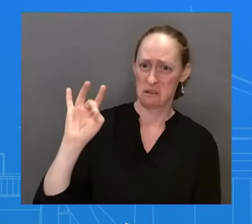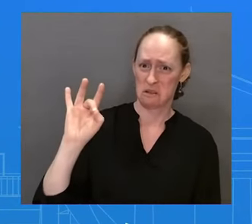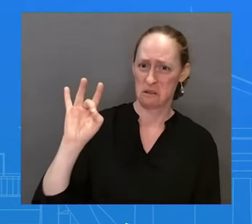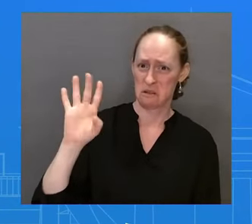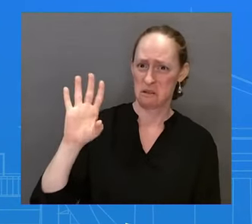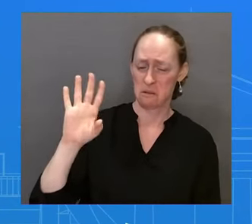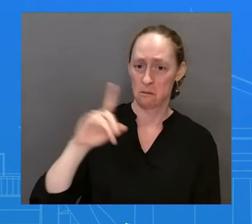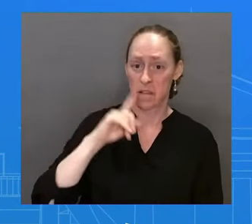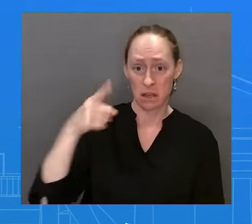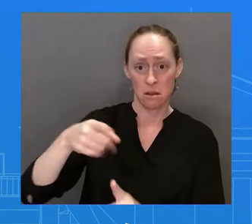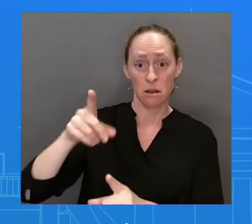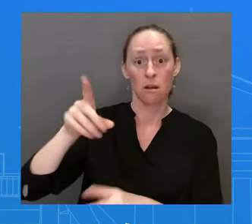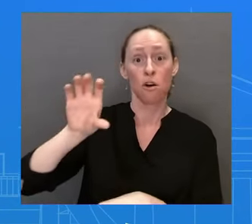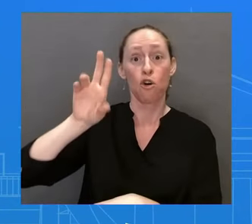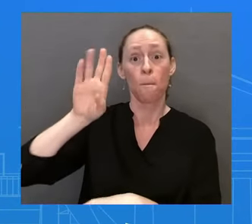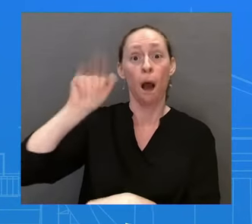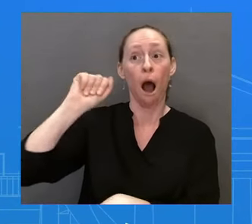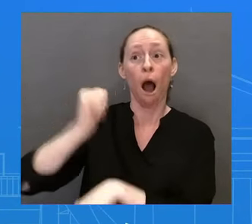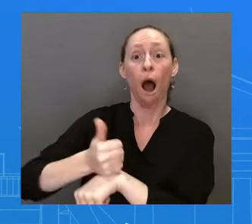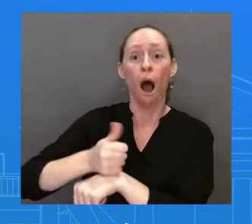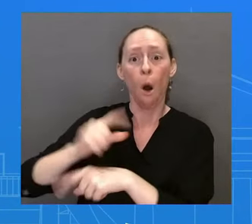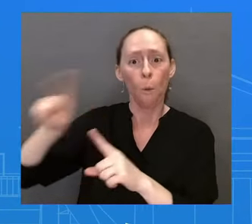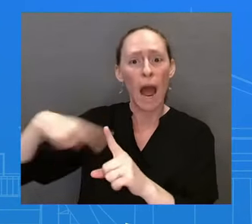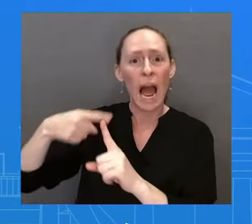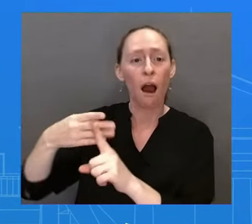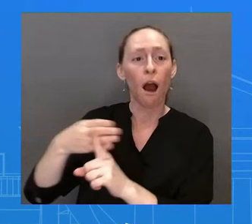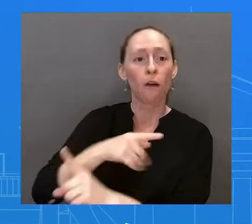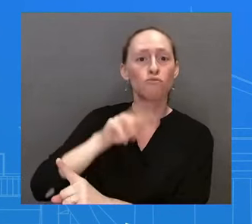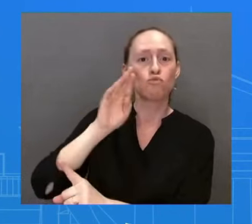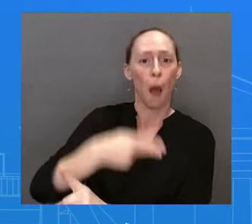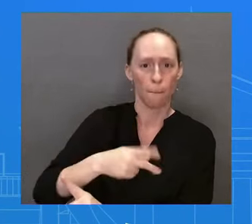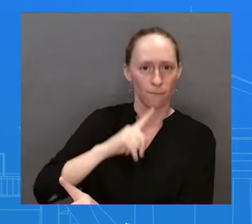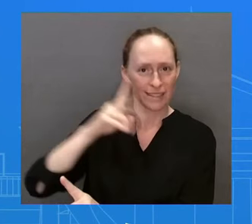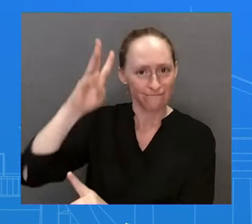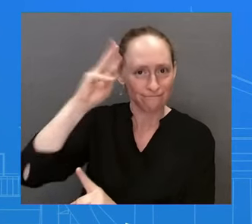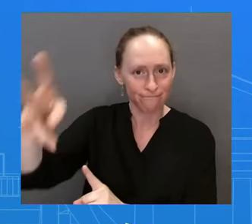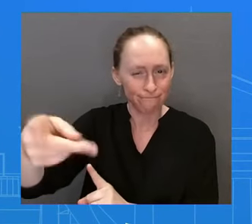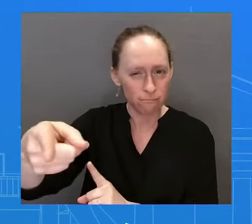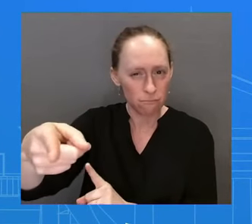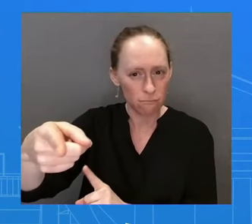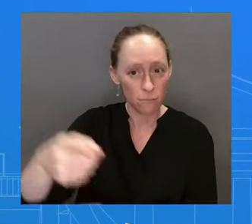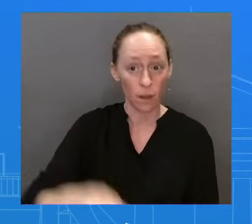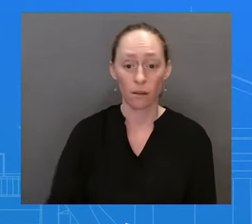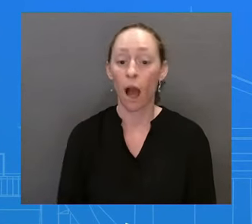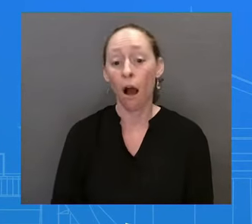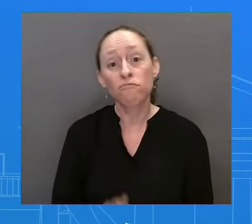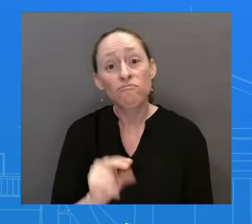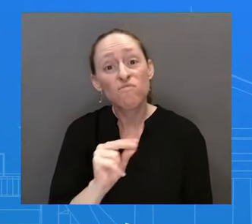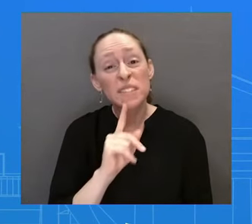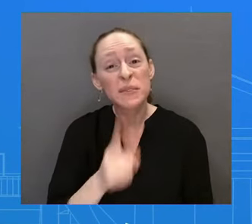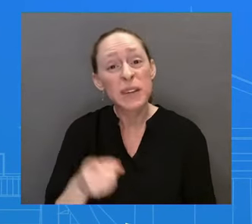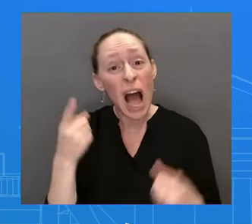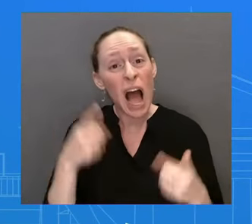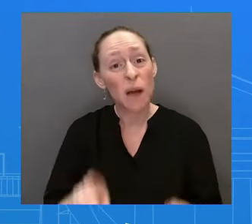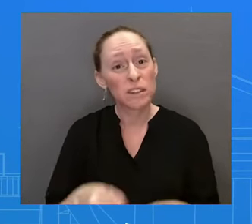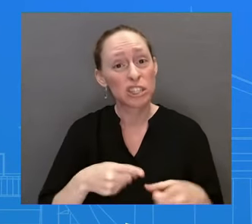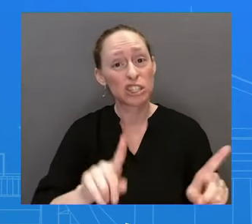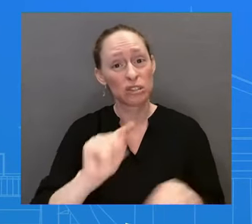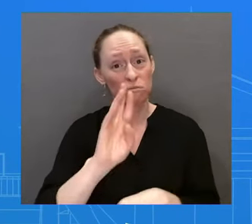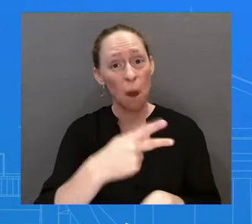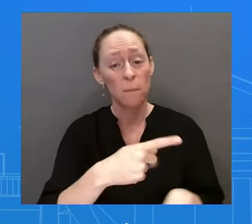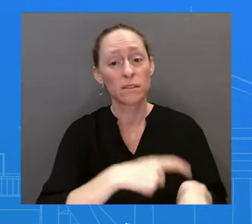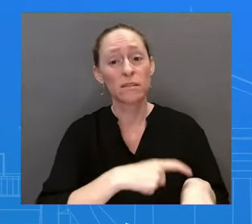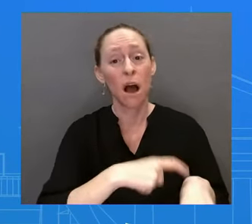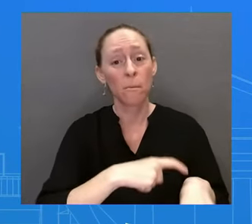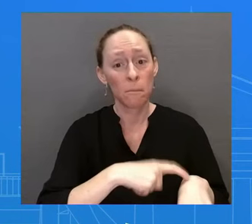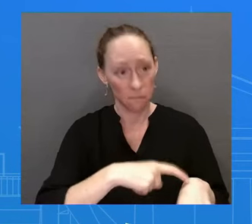our assessment is that the previous administration would have had the same access to that intelligence as we did. Do you think they knew about it? And that's up to them to speak to. They would